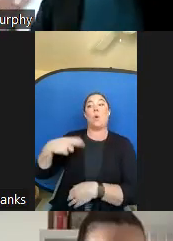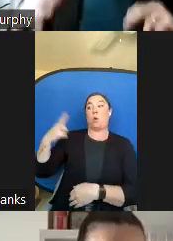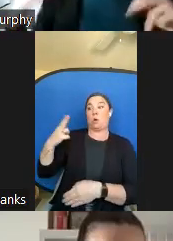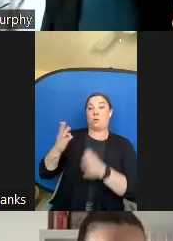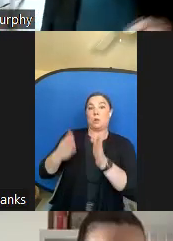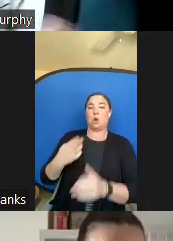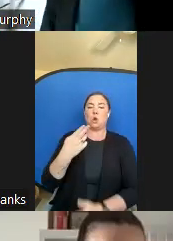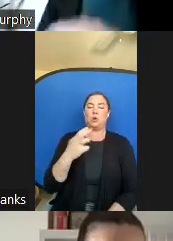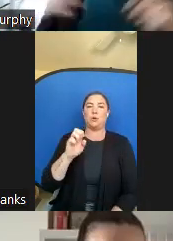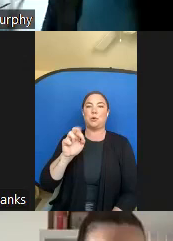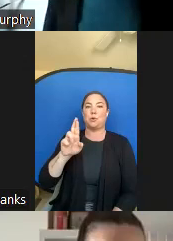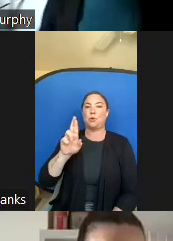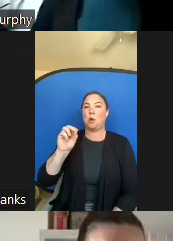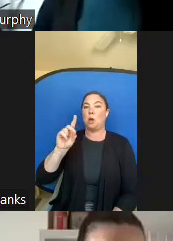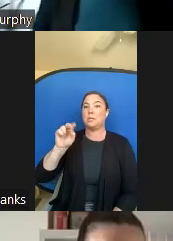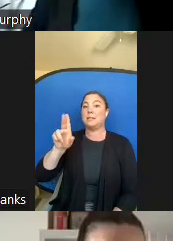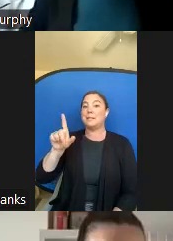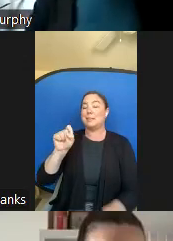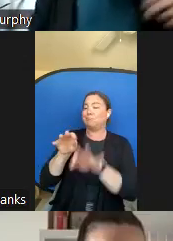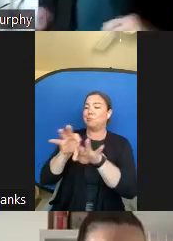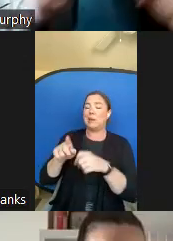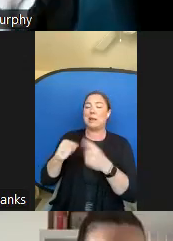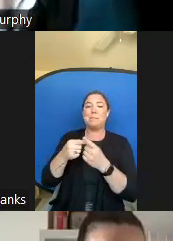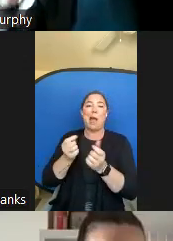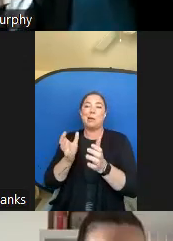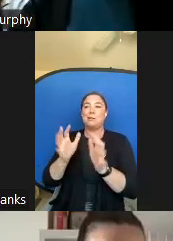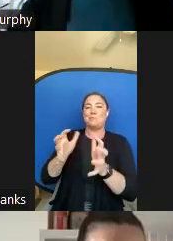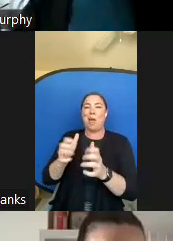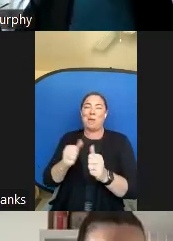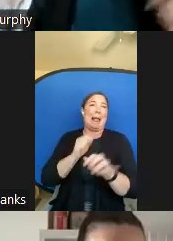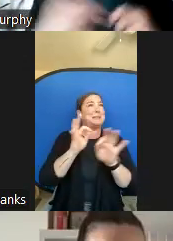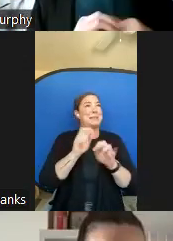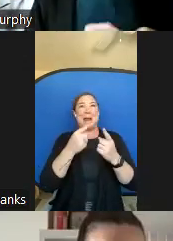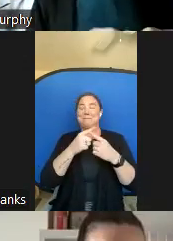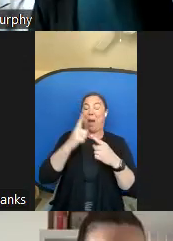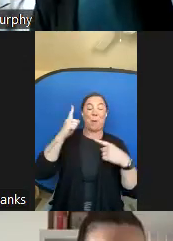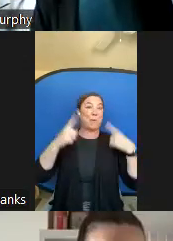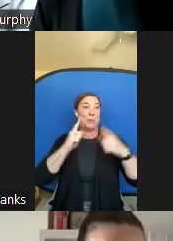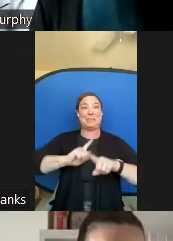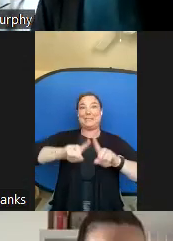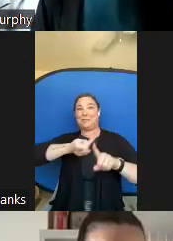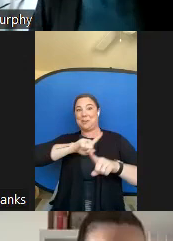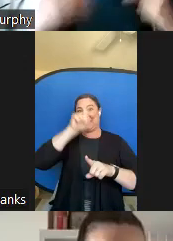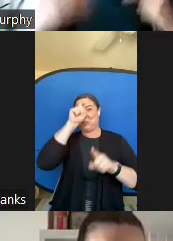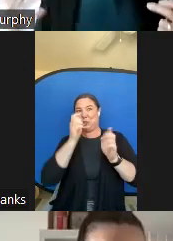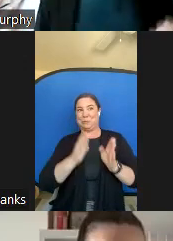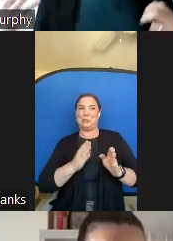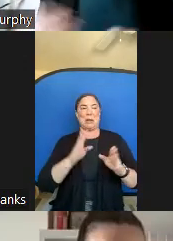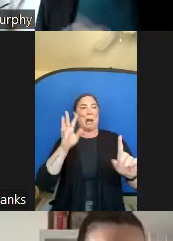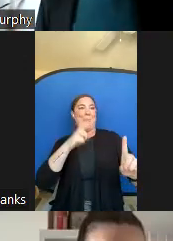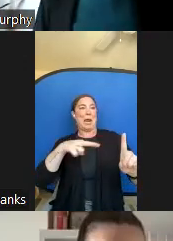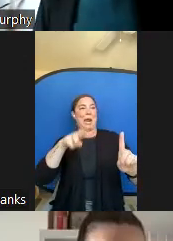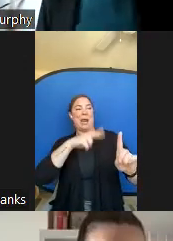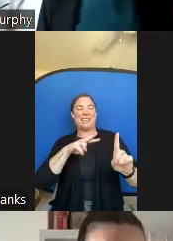in describing the exotic ways of the Egyptians, right, he's very much in the exoticizing tradition. He is,